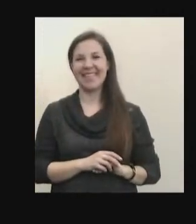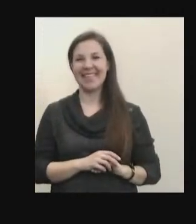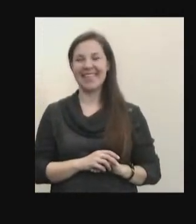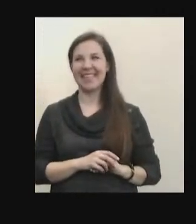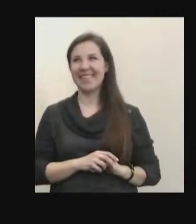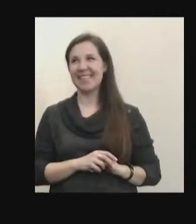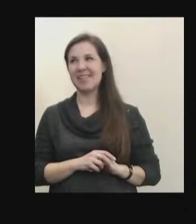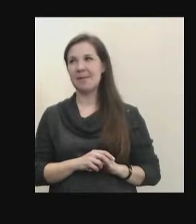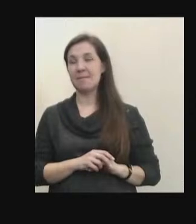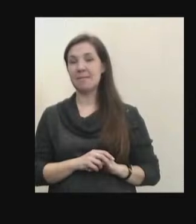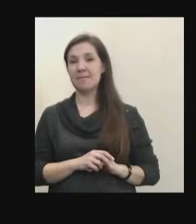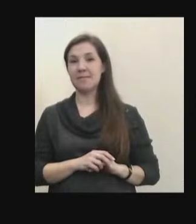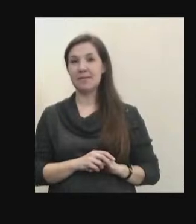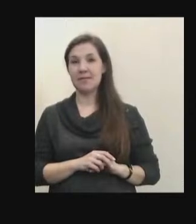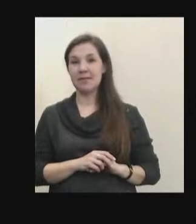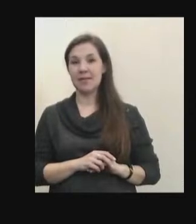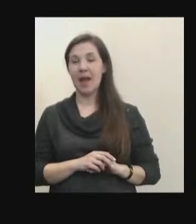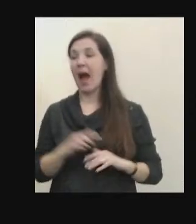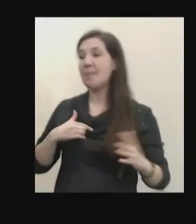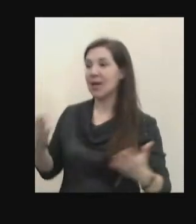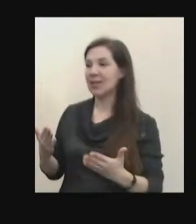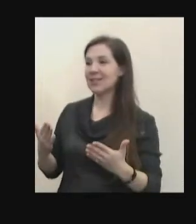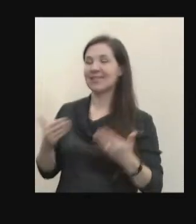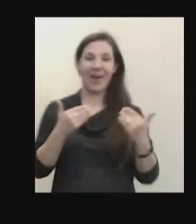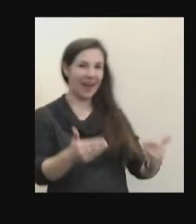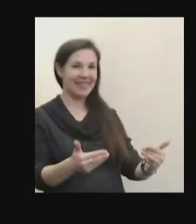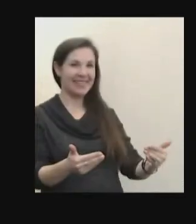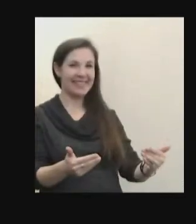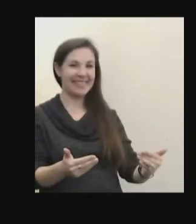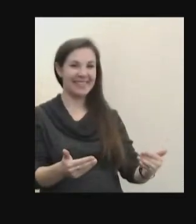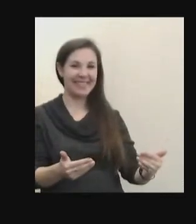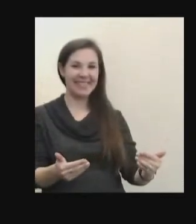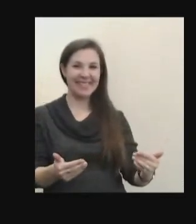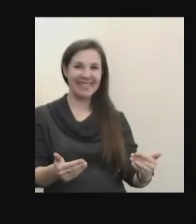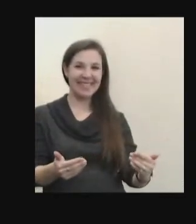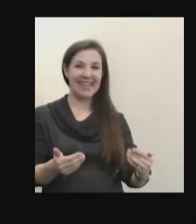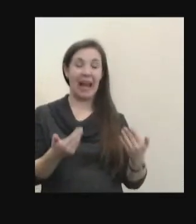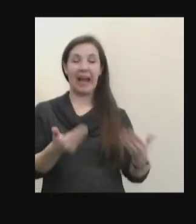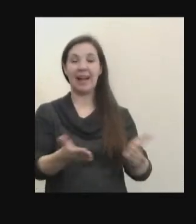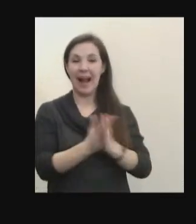You were there, go. Mark, I'm here. Okay, go ahead, ask your question before we lose you again.